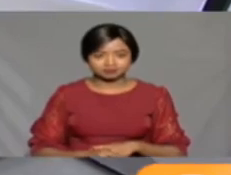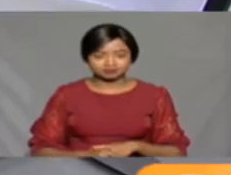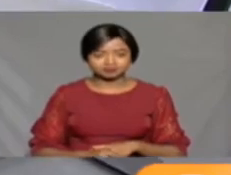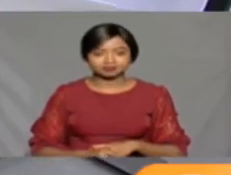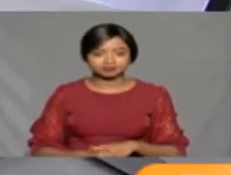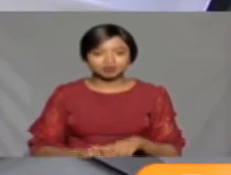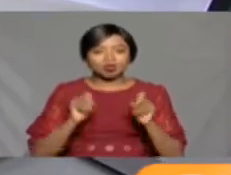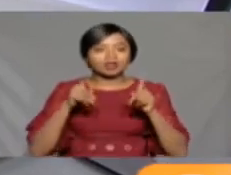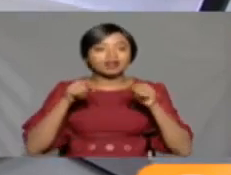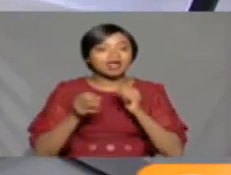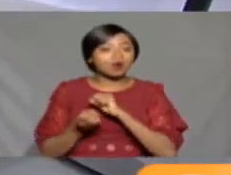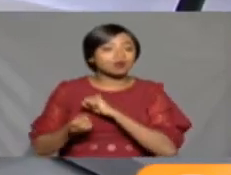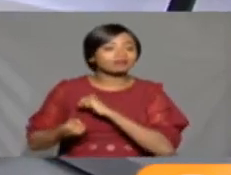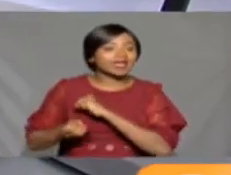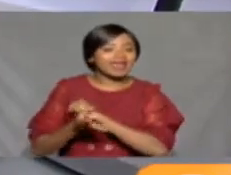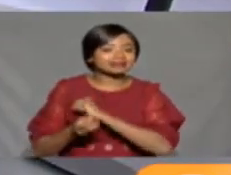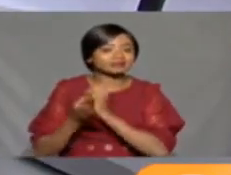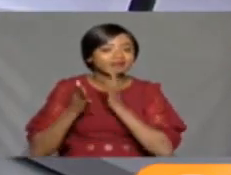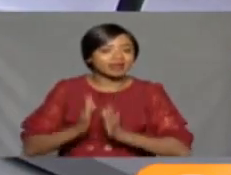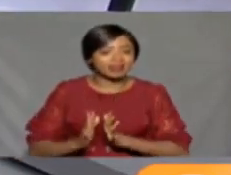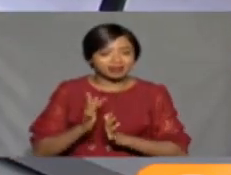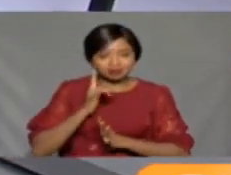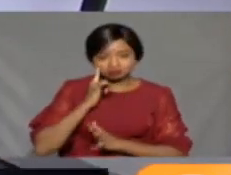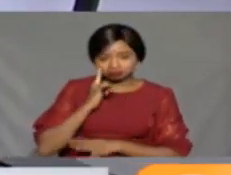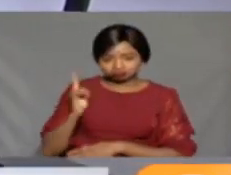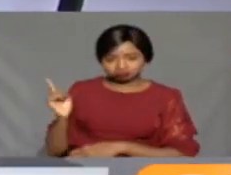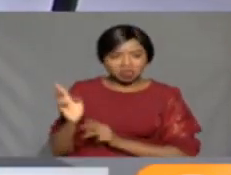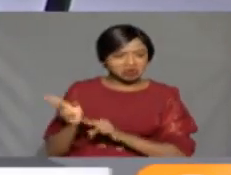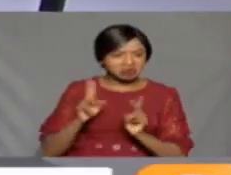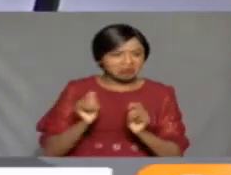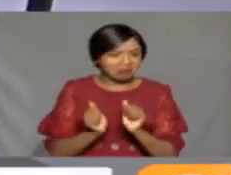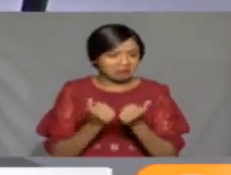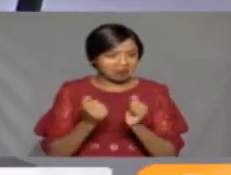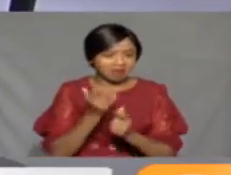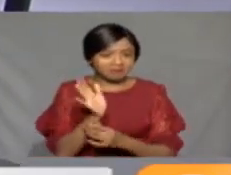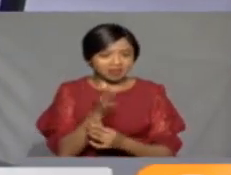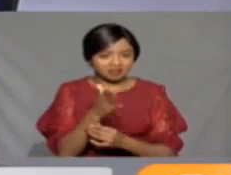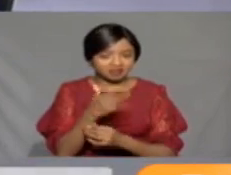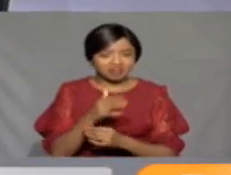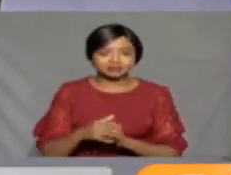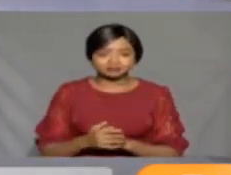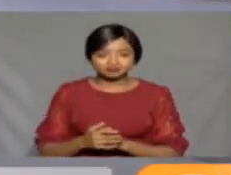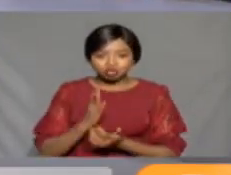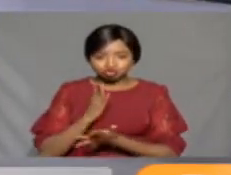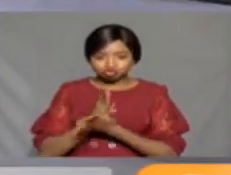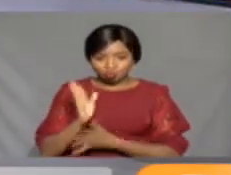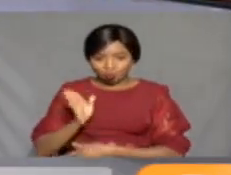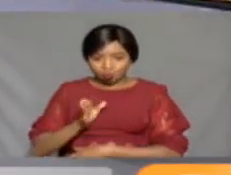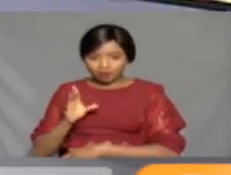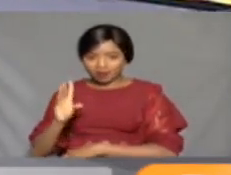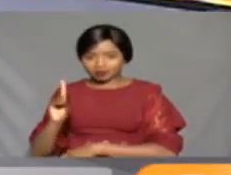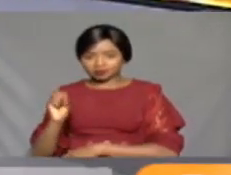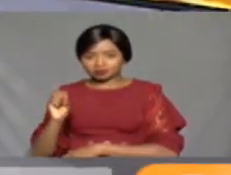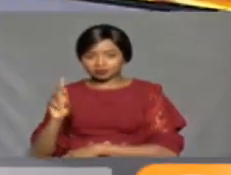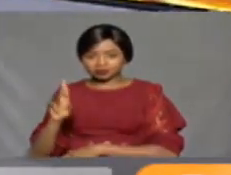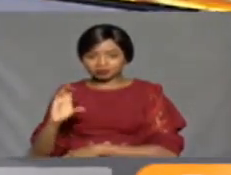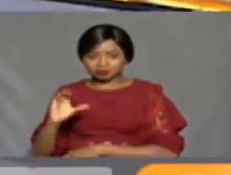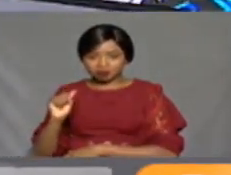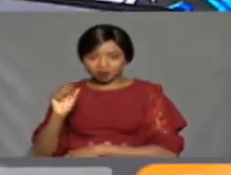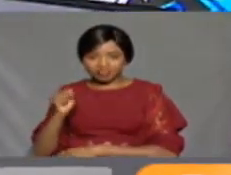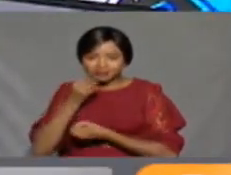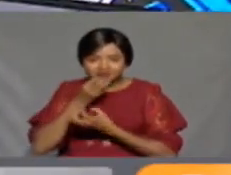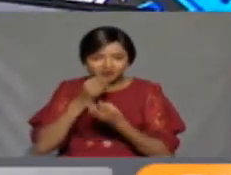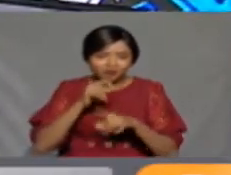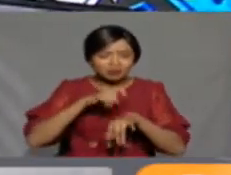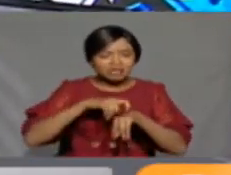Well, time now for our Explainer, a regular feature right here on Thursday on Citizen TV. Now, Dorcas Wangira has given you an overview of what you can expect to find on